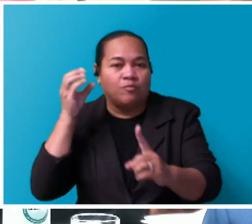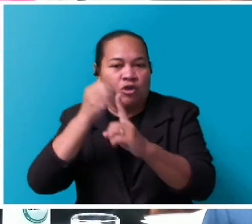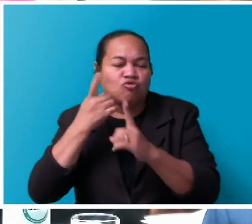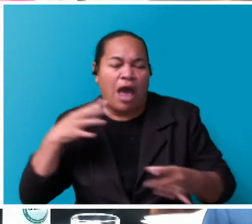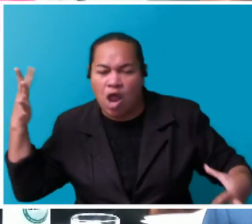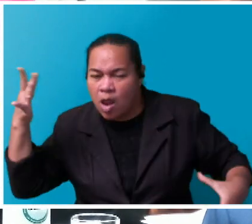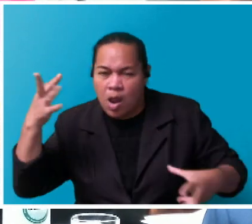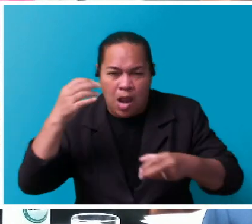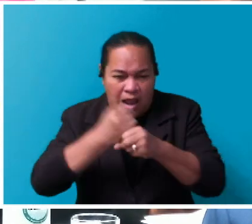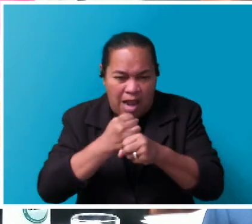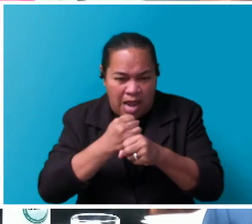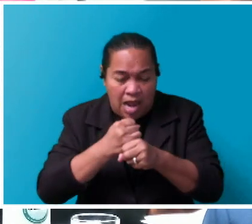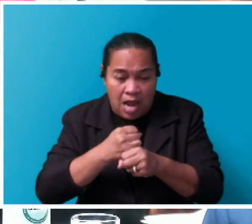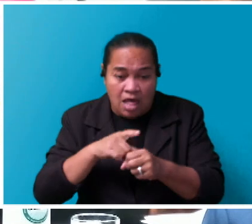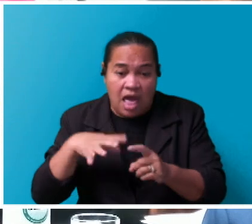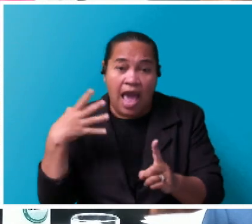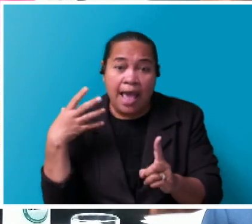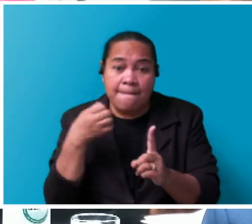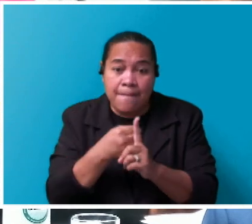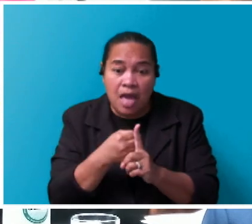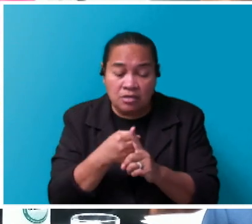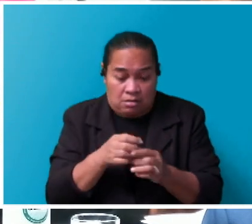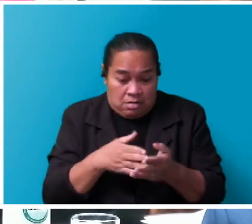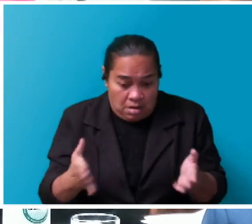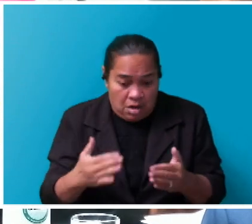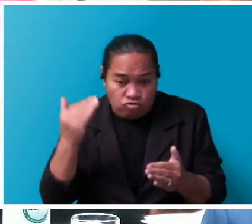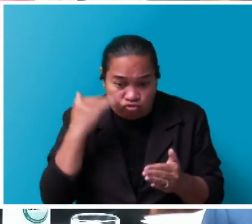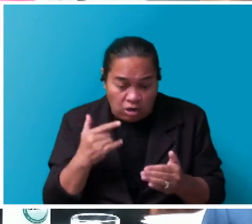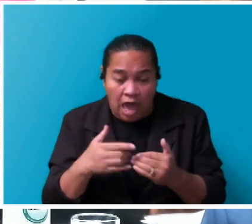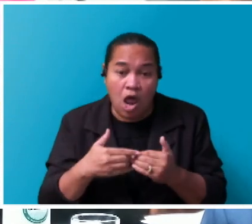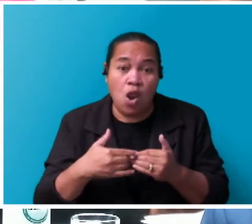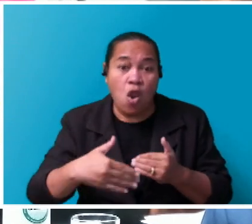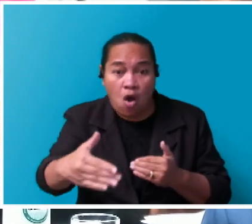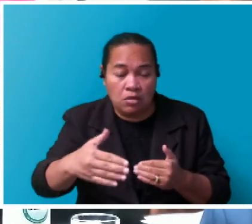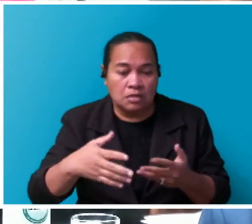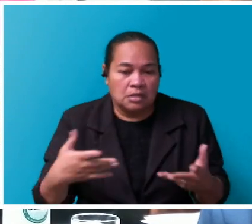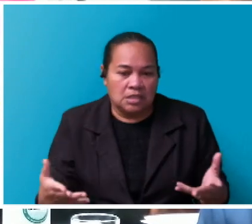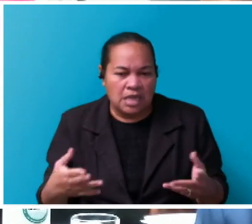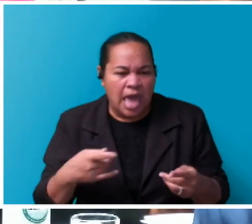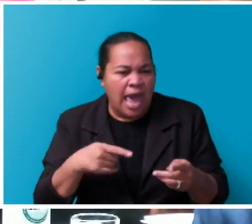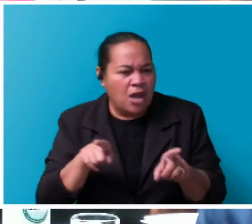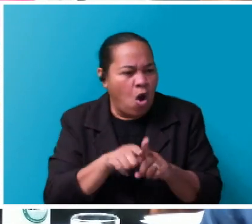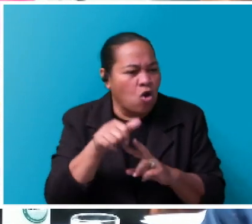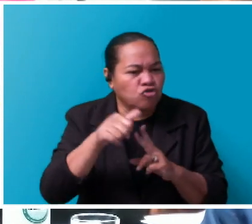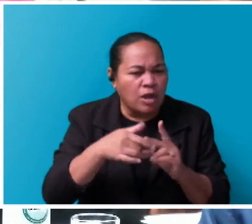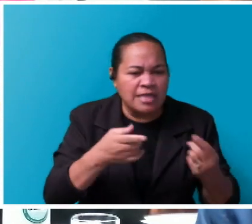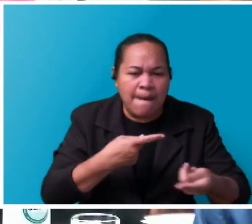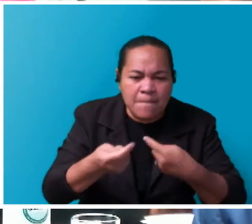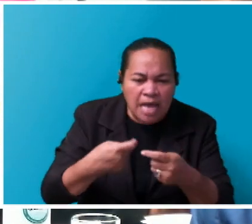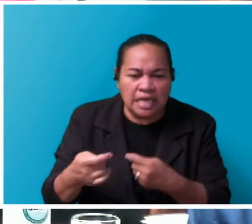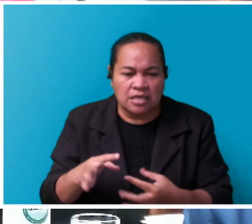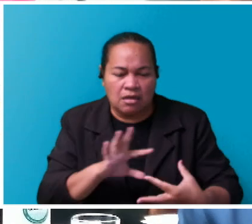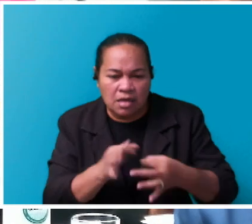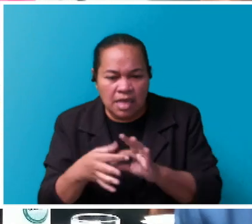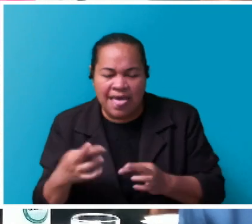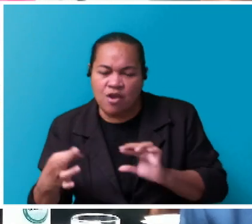both immediate and long-term effects on their operations, market access, supply chains, and relationships with smallholder